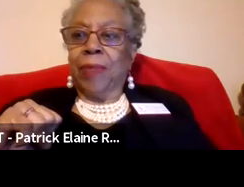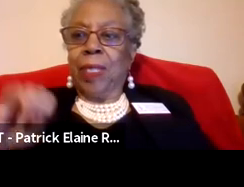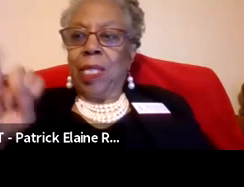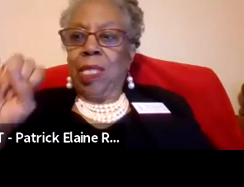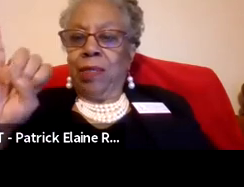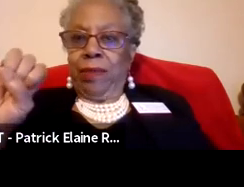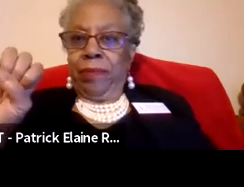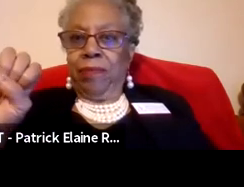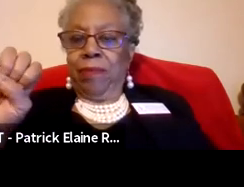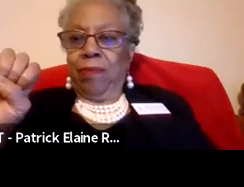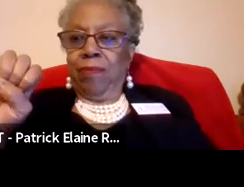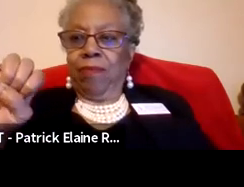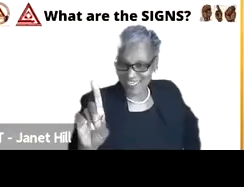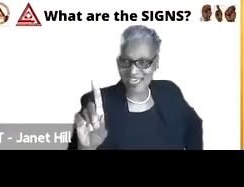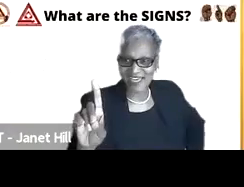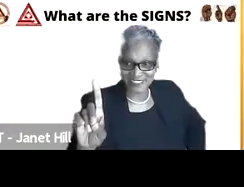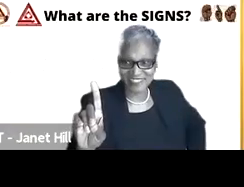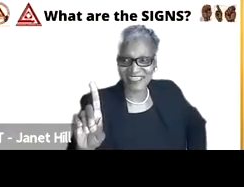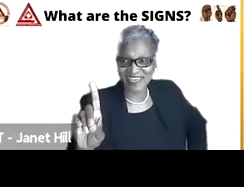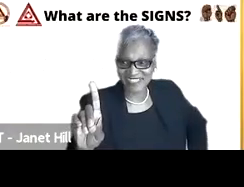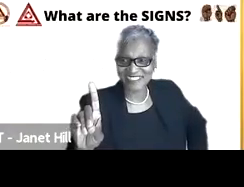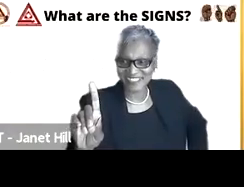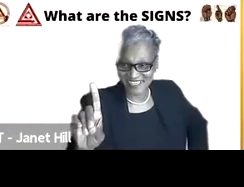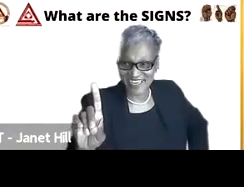I. David. Okay.